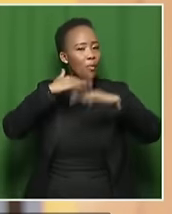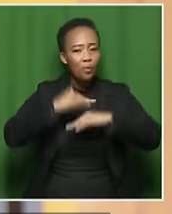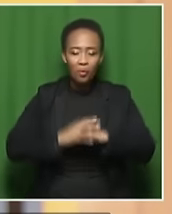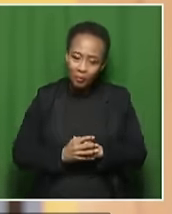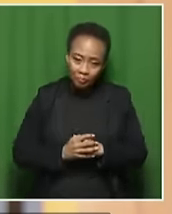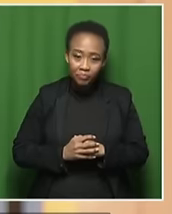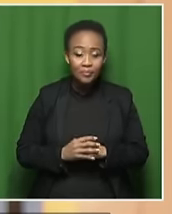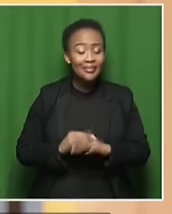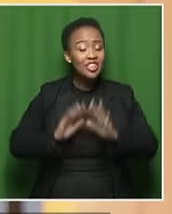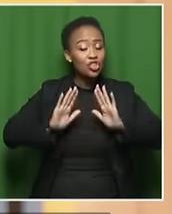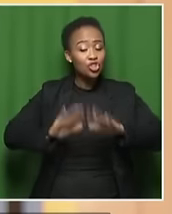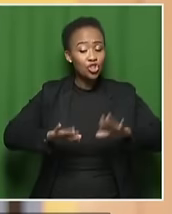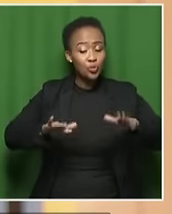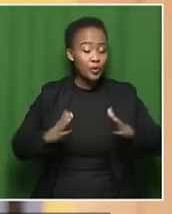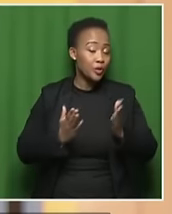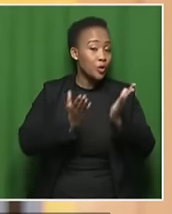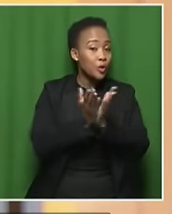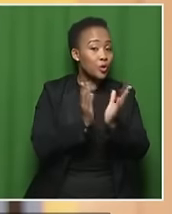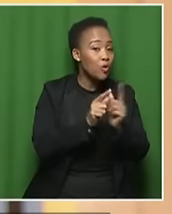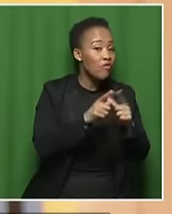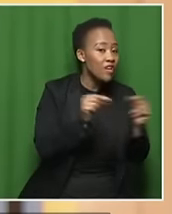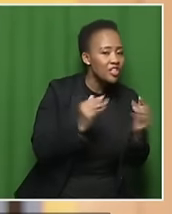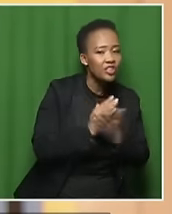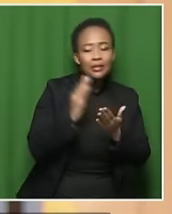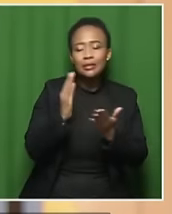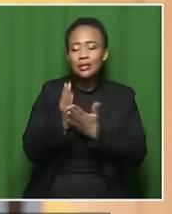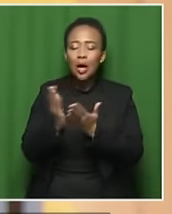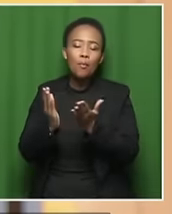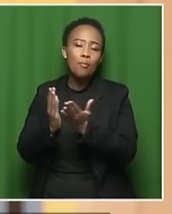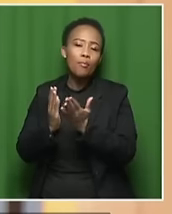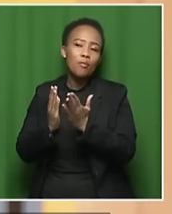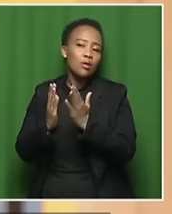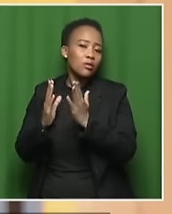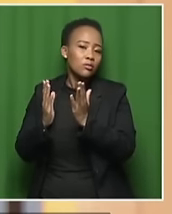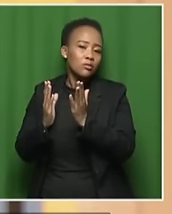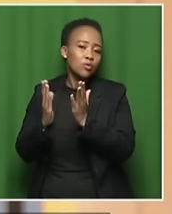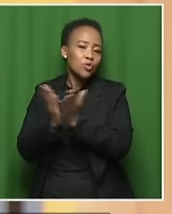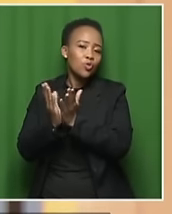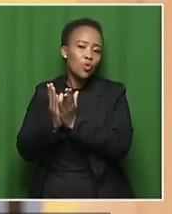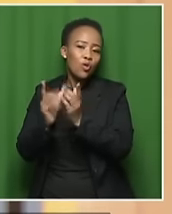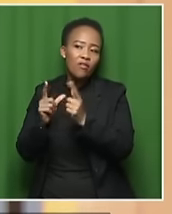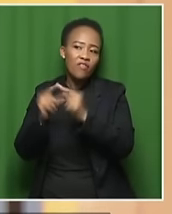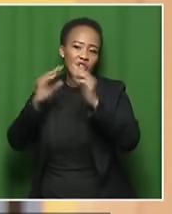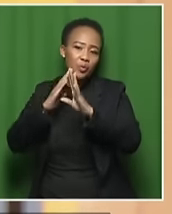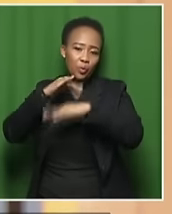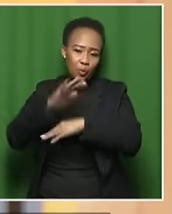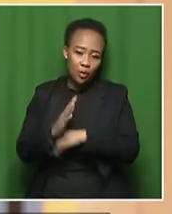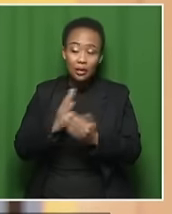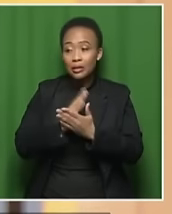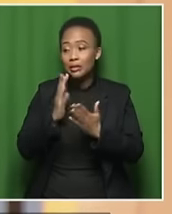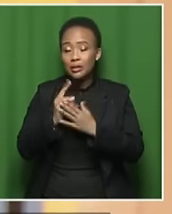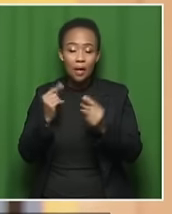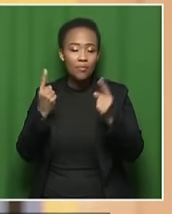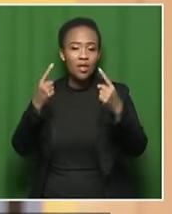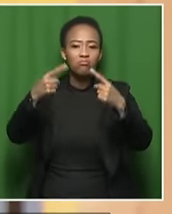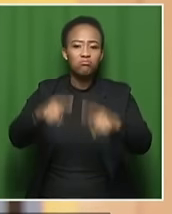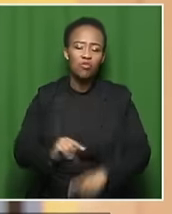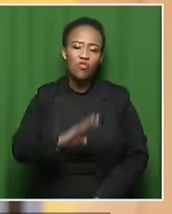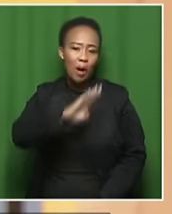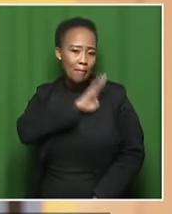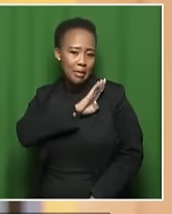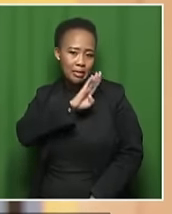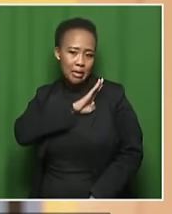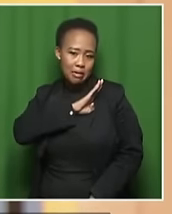finish school or they don't finish school, as God has given us different talents, they need to go for military service. When they